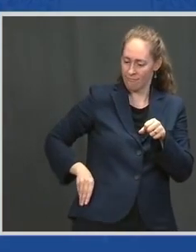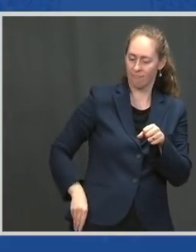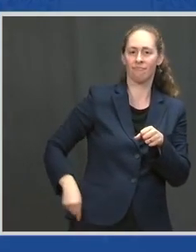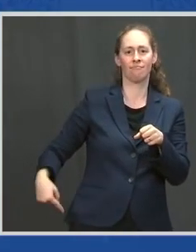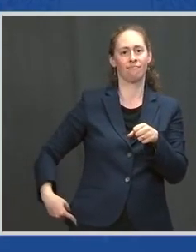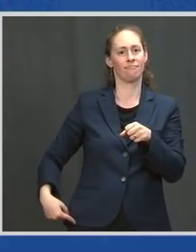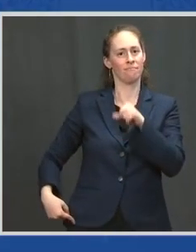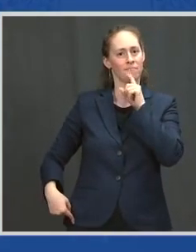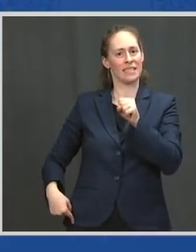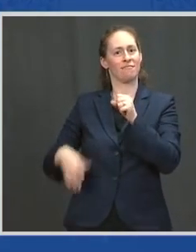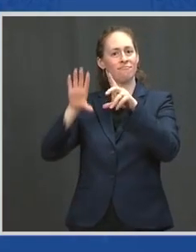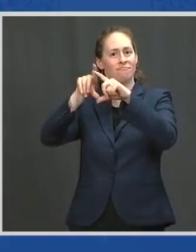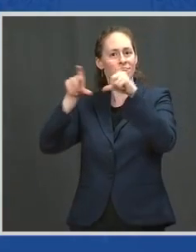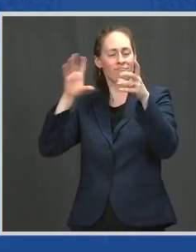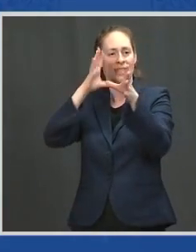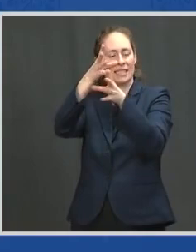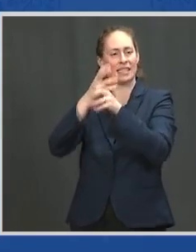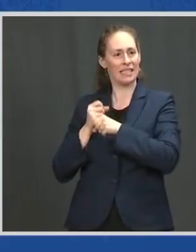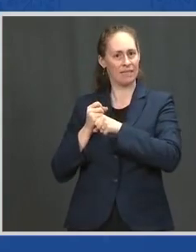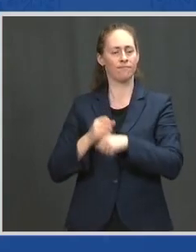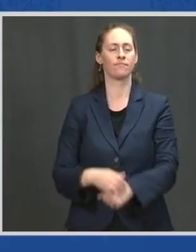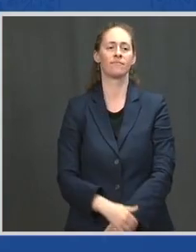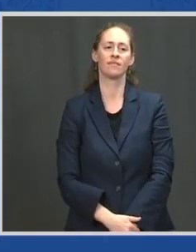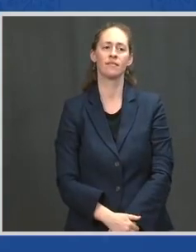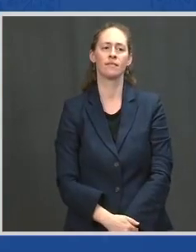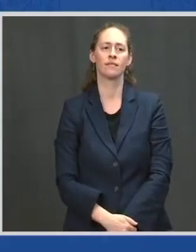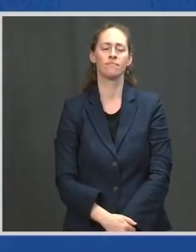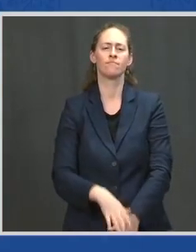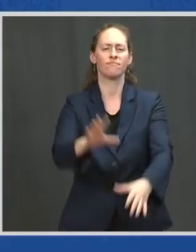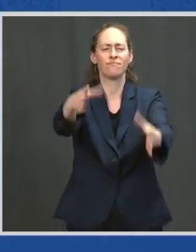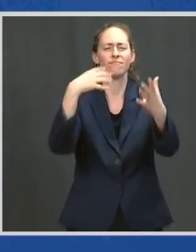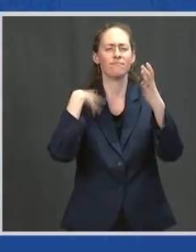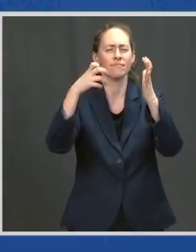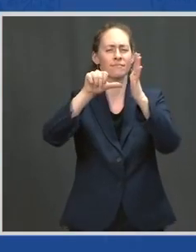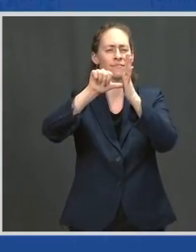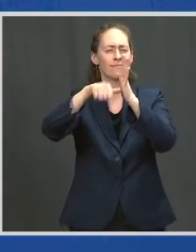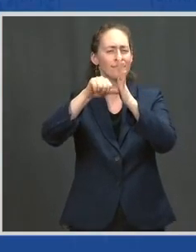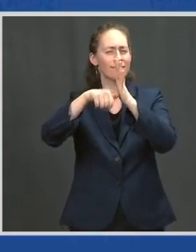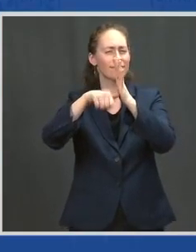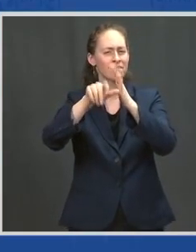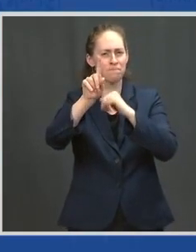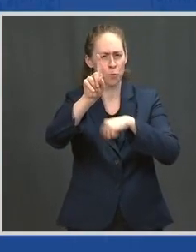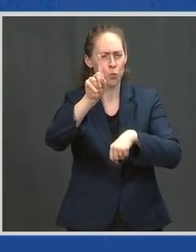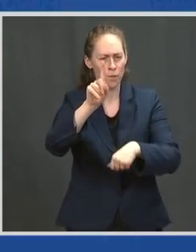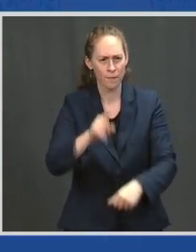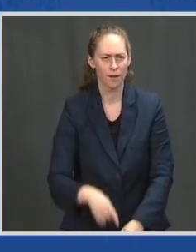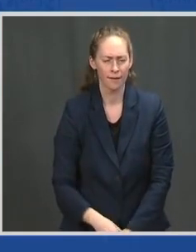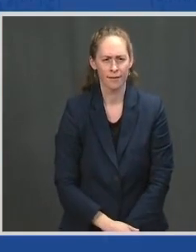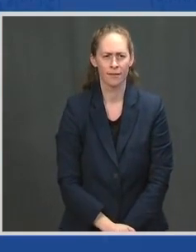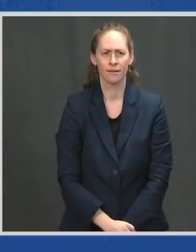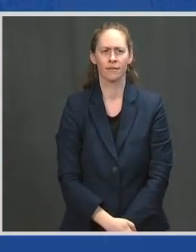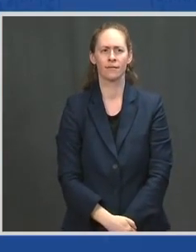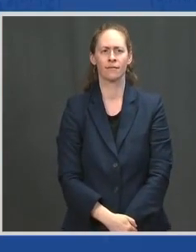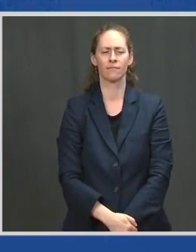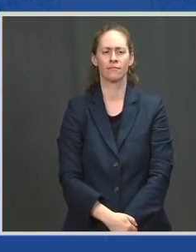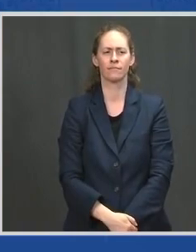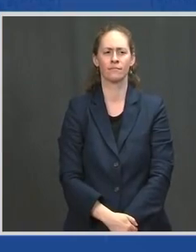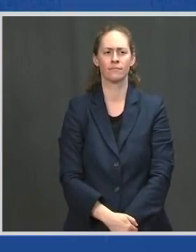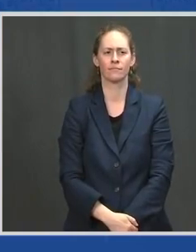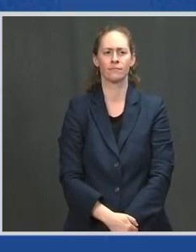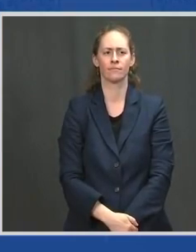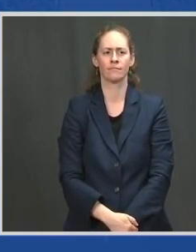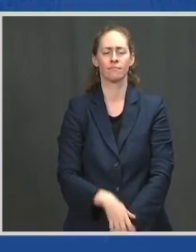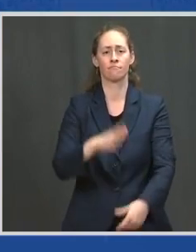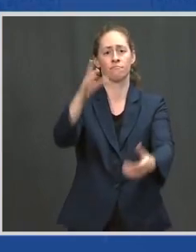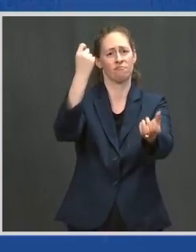children. Now, if I could hold a second here, if you make enough money and you're paying taxes, you end up in